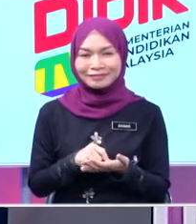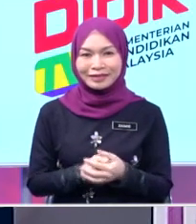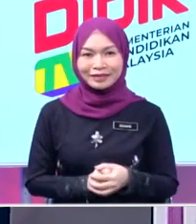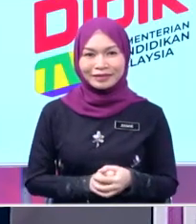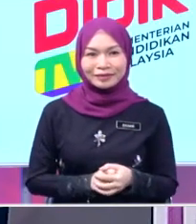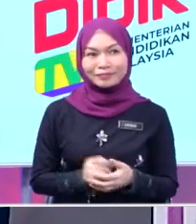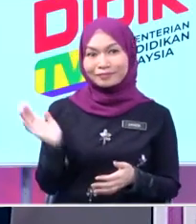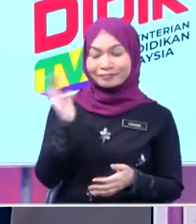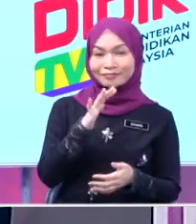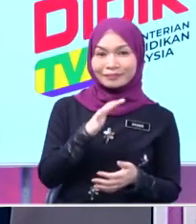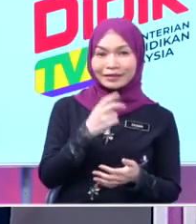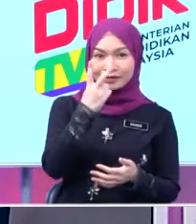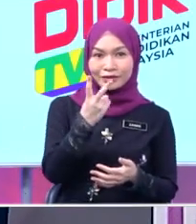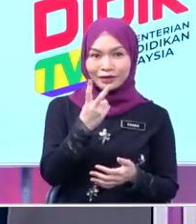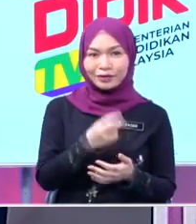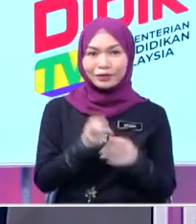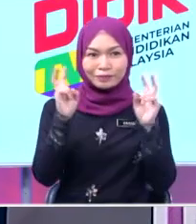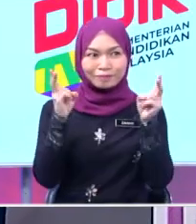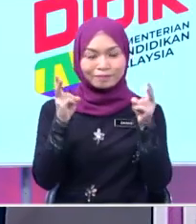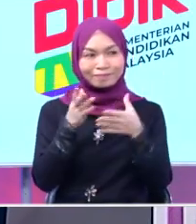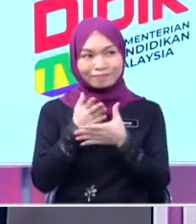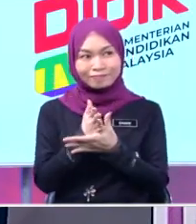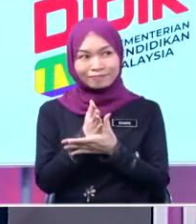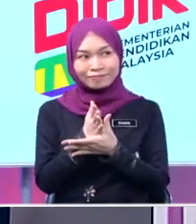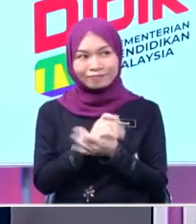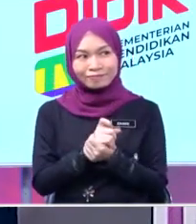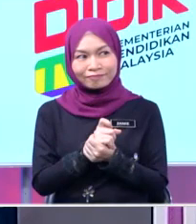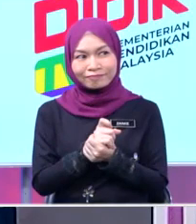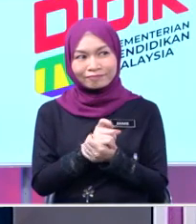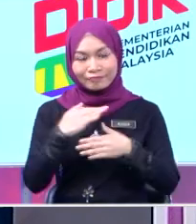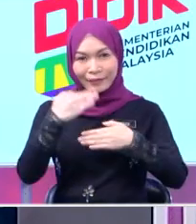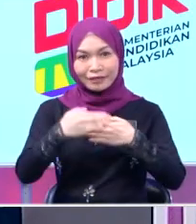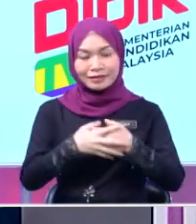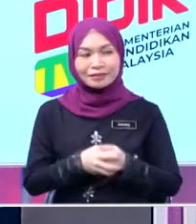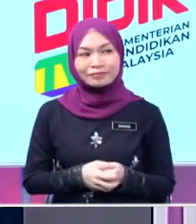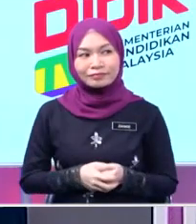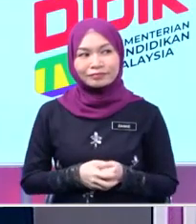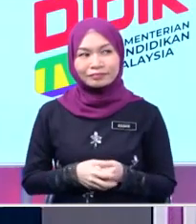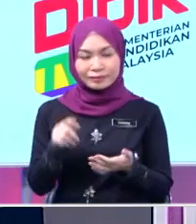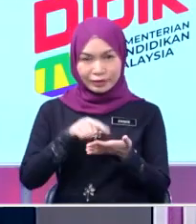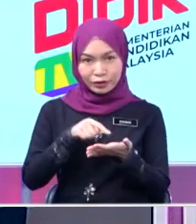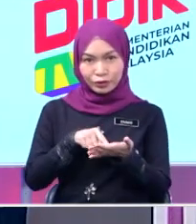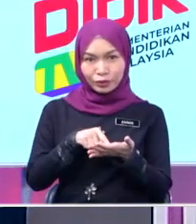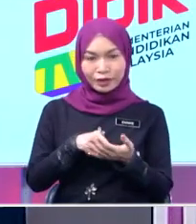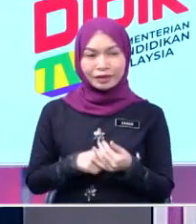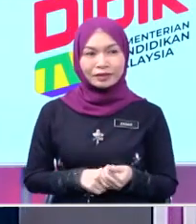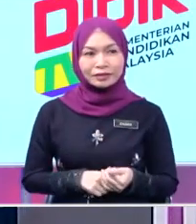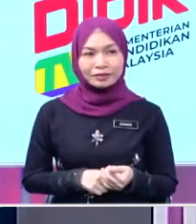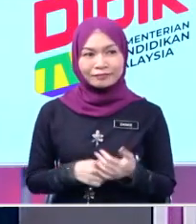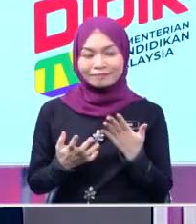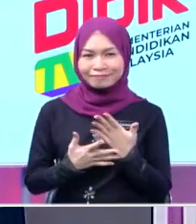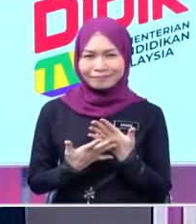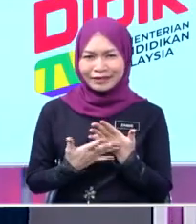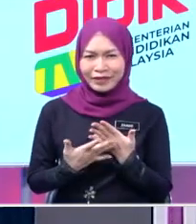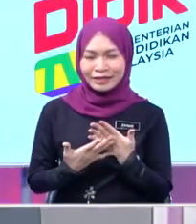right, let's move on to the next part. Oh, I'm sorry. Okay, this next one is quite simple. You just need to read